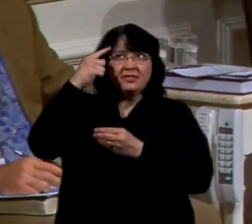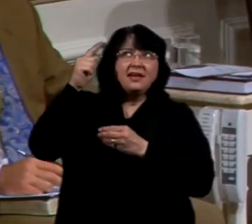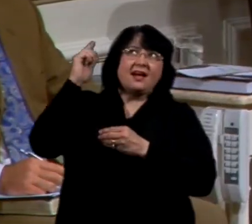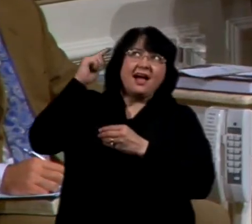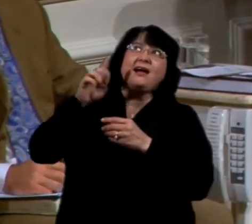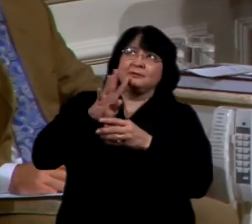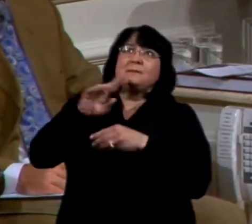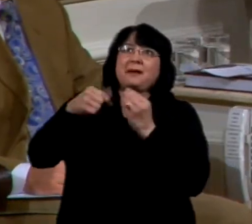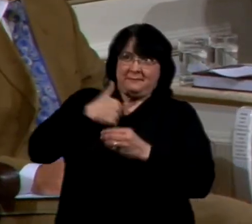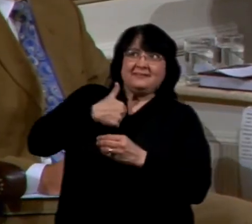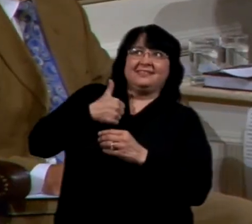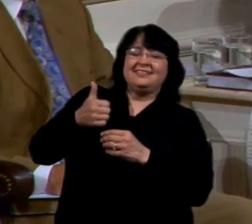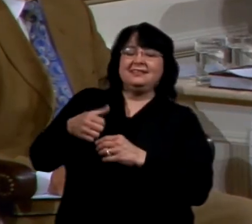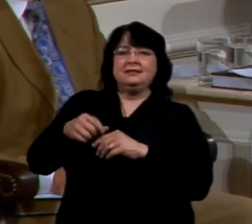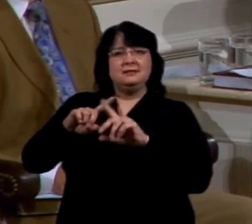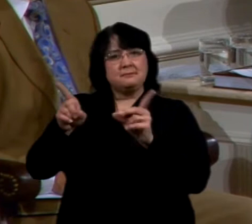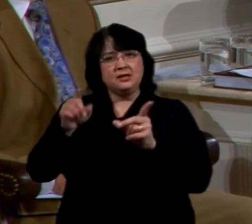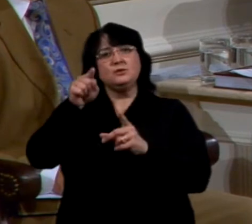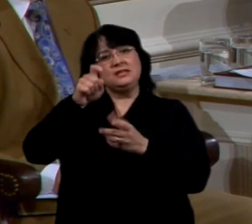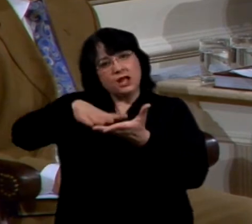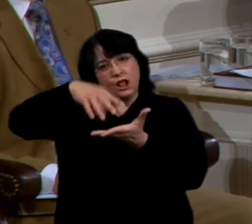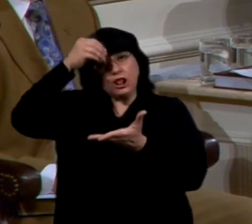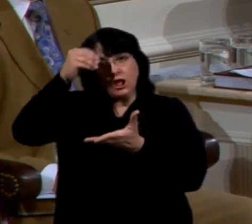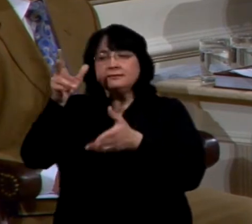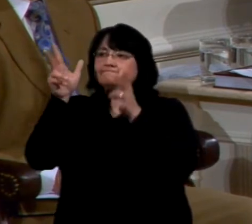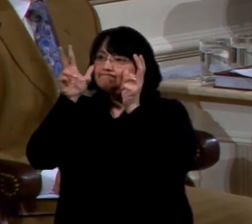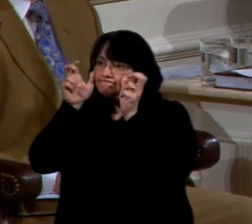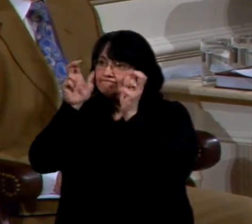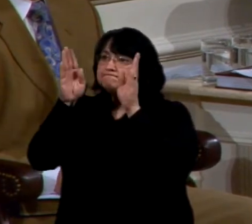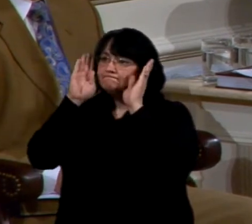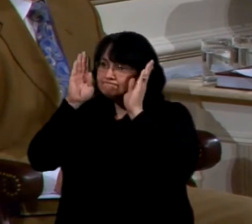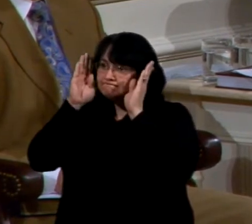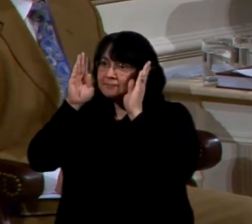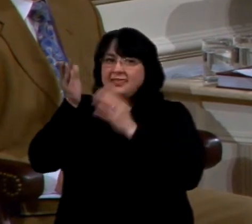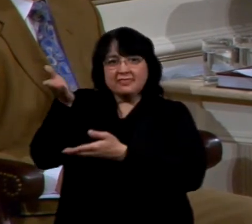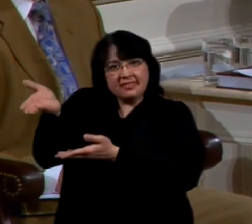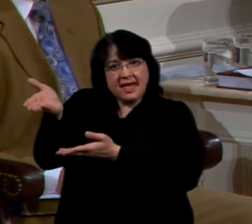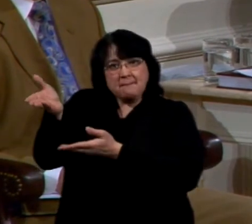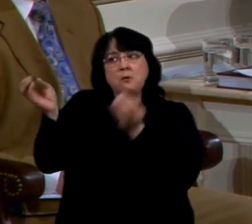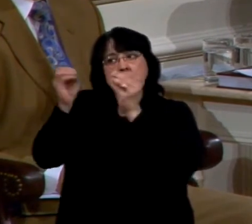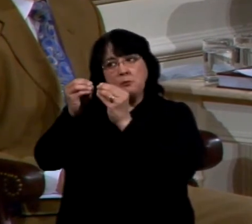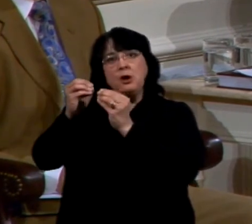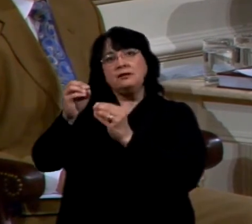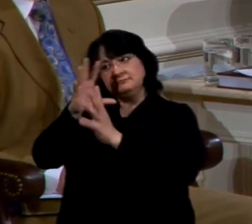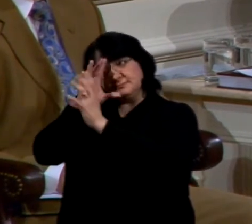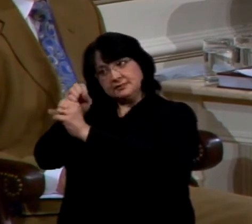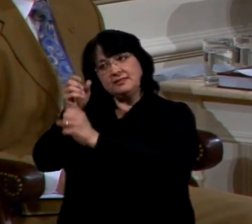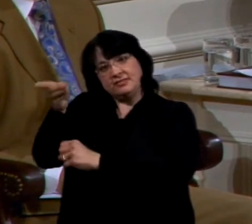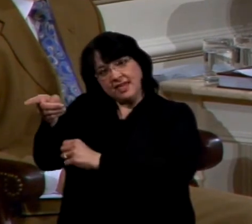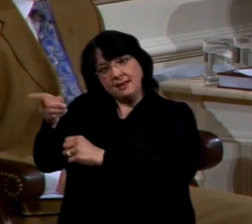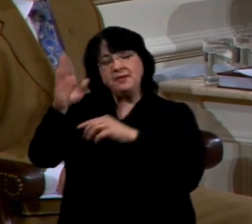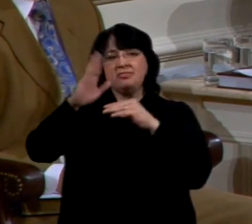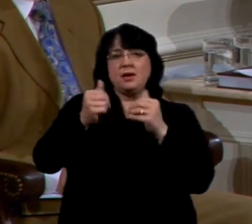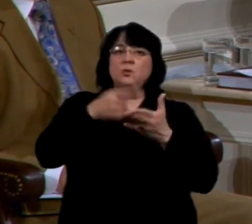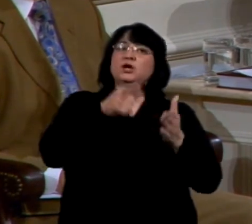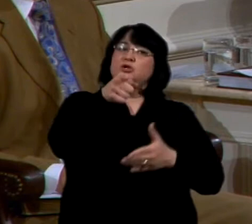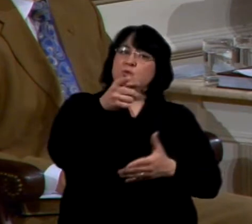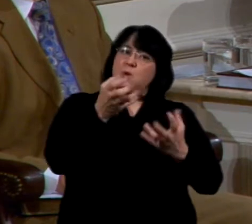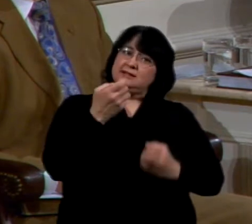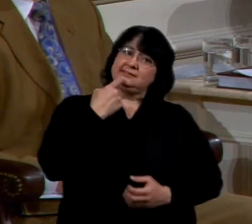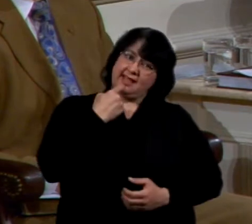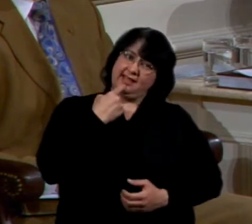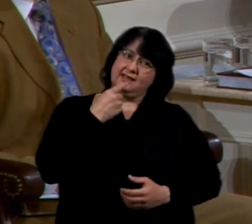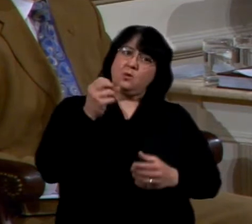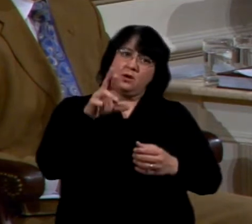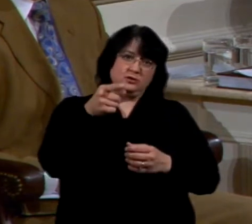them? Learn to listen and become more interested in what they're saying and who they are than what you want to say or what you want